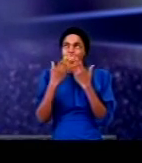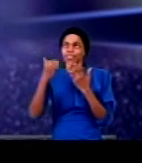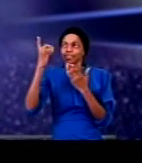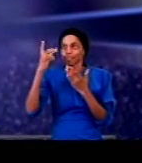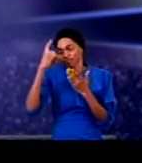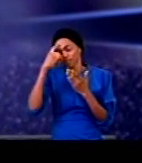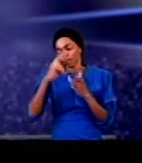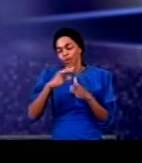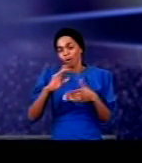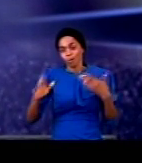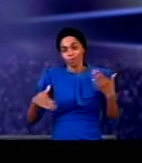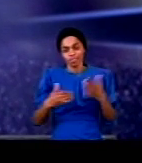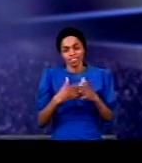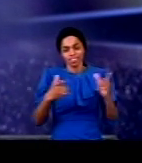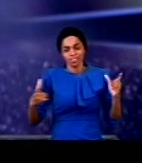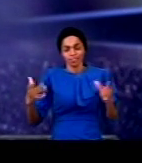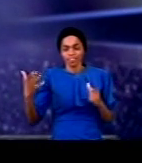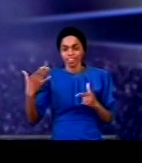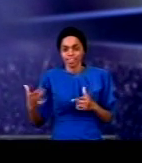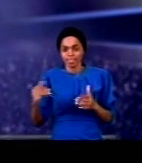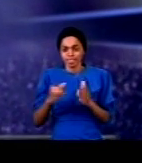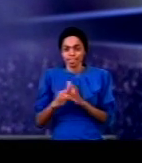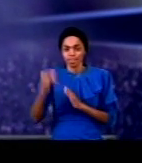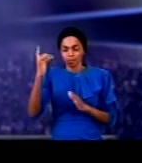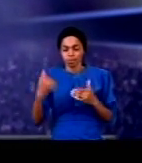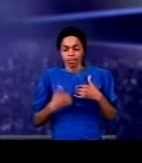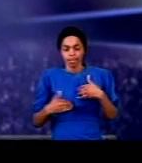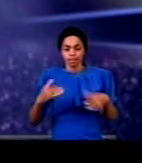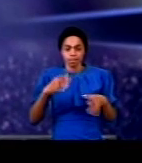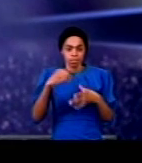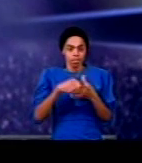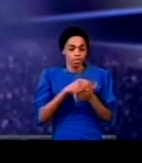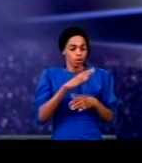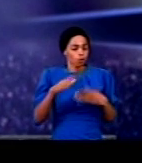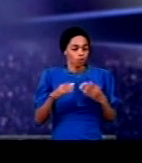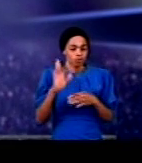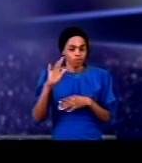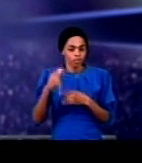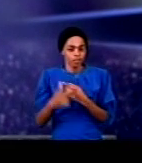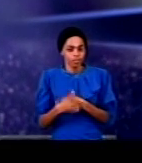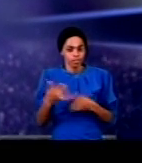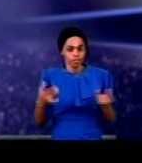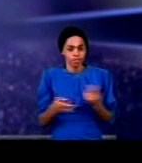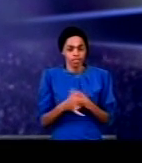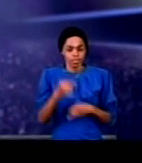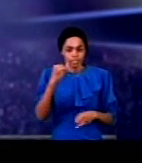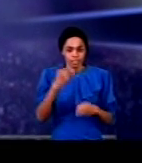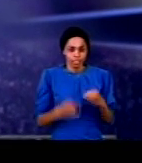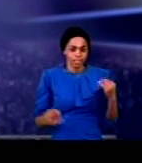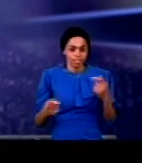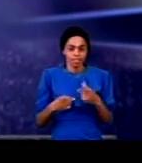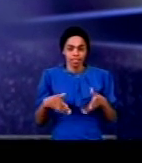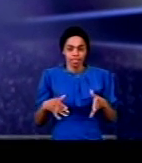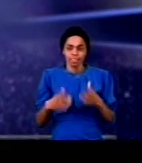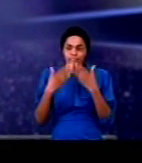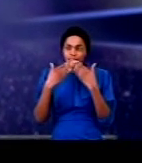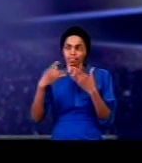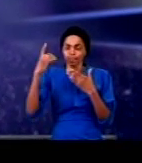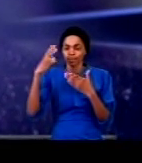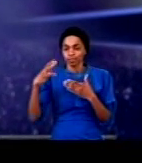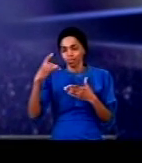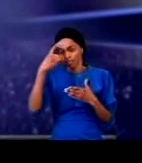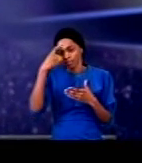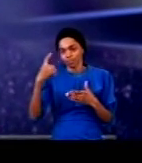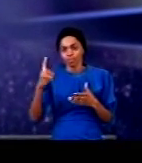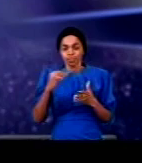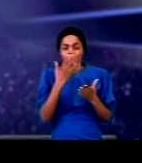for His goodness and His mercies that has been showered upon His people all around the globe. Let's thank Him, let's